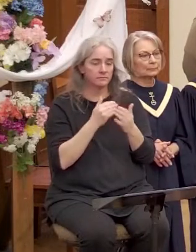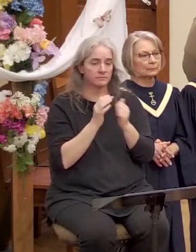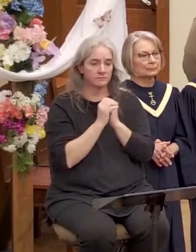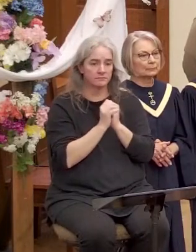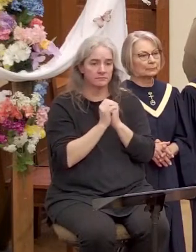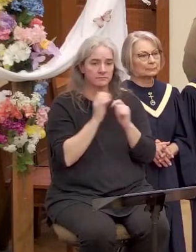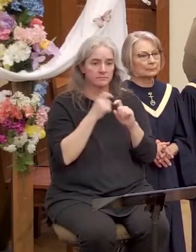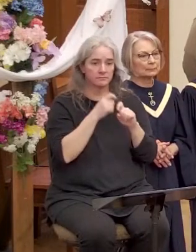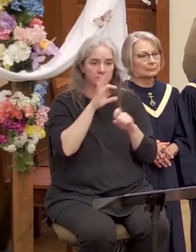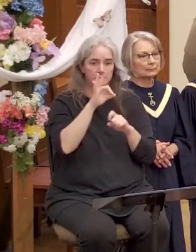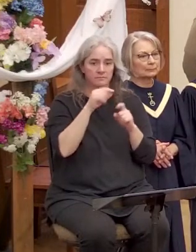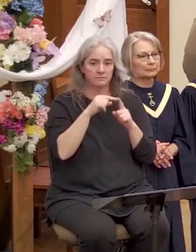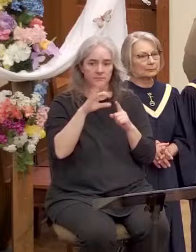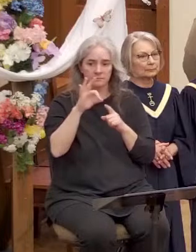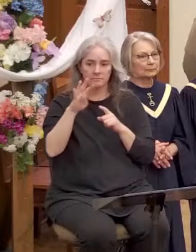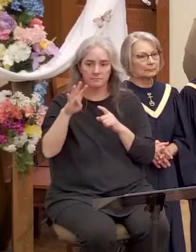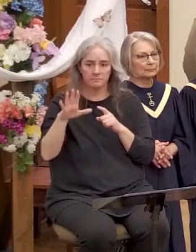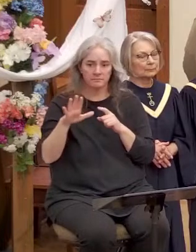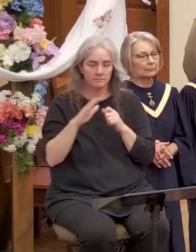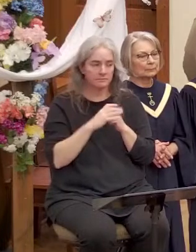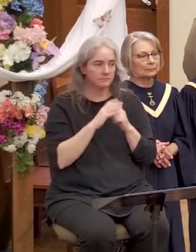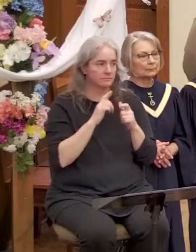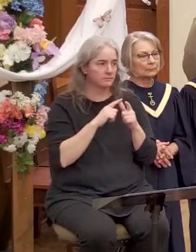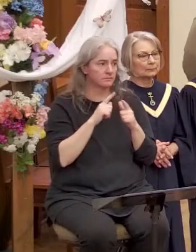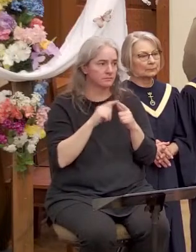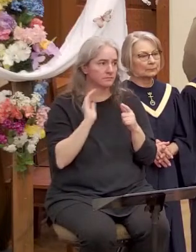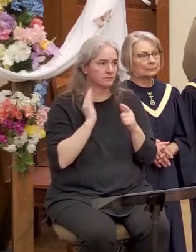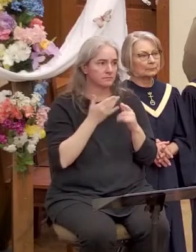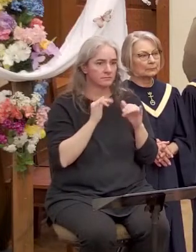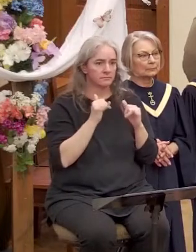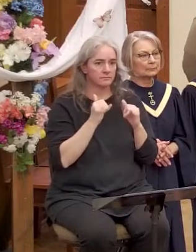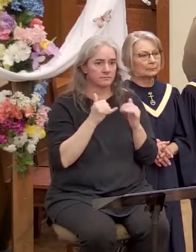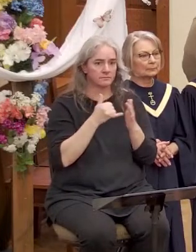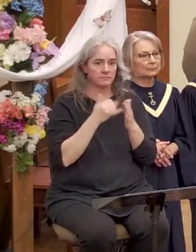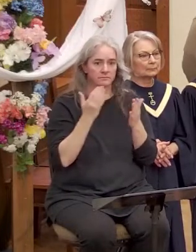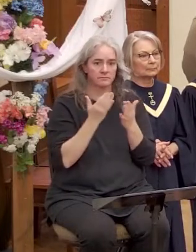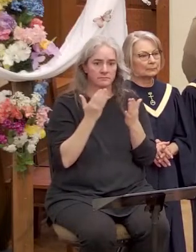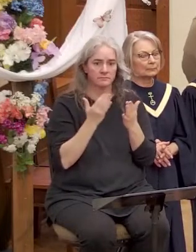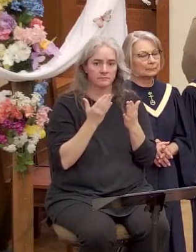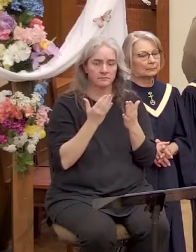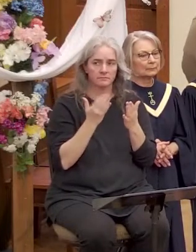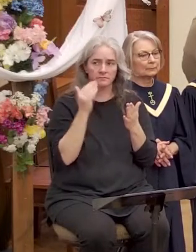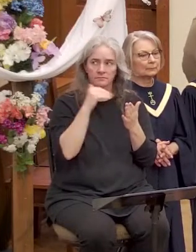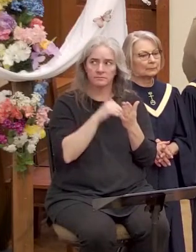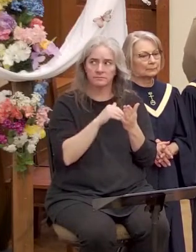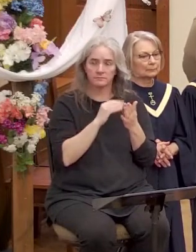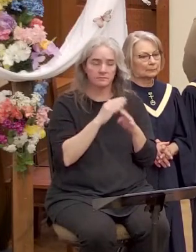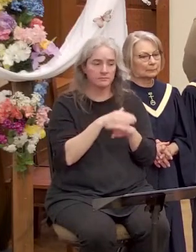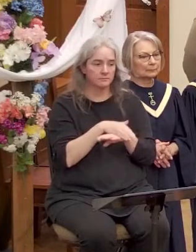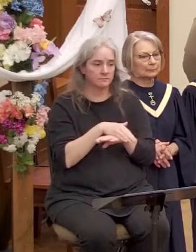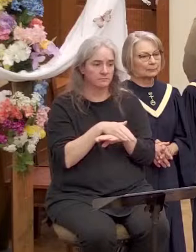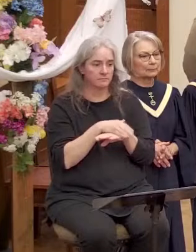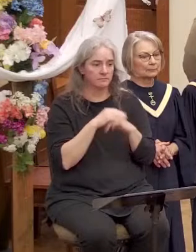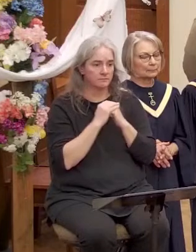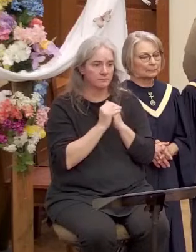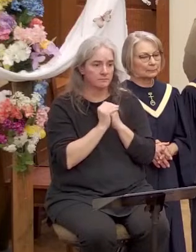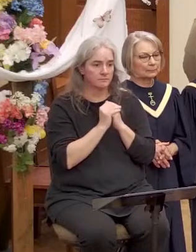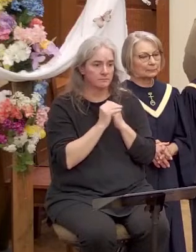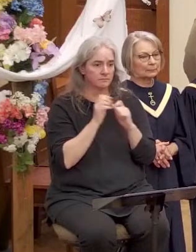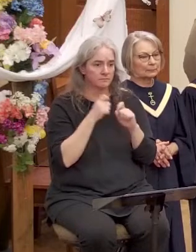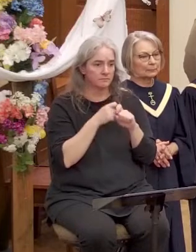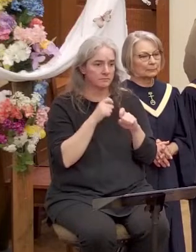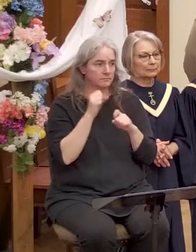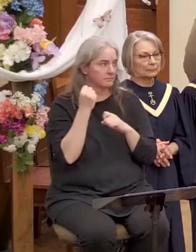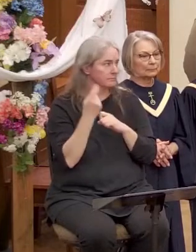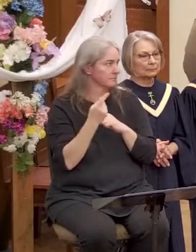9:45. And then we're going to play it here in the sanctuary again after service from about